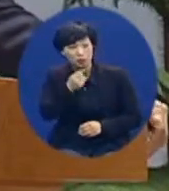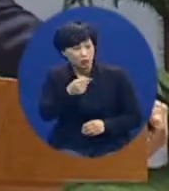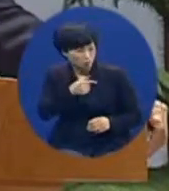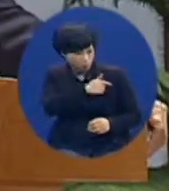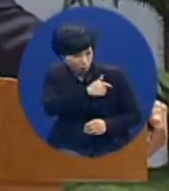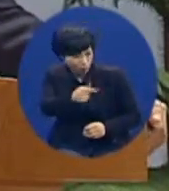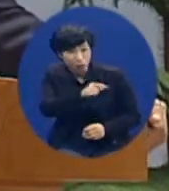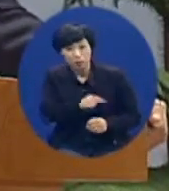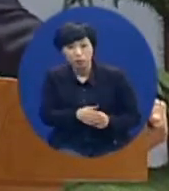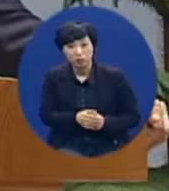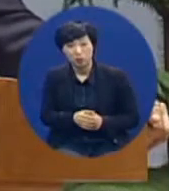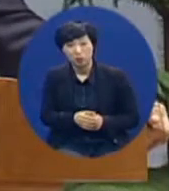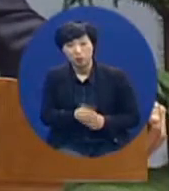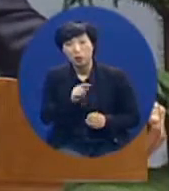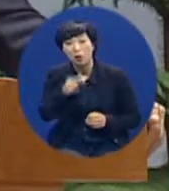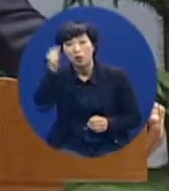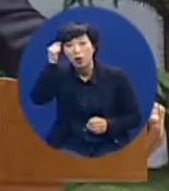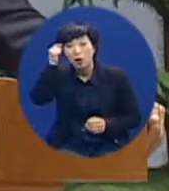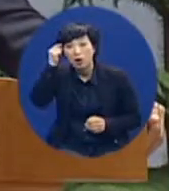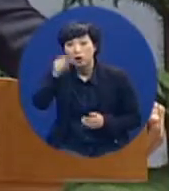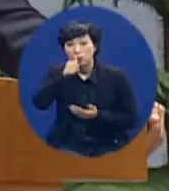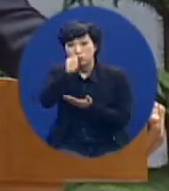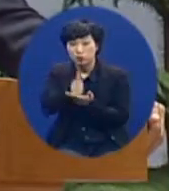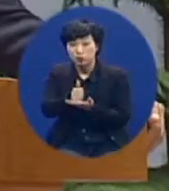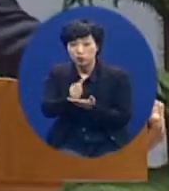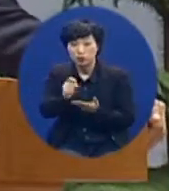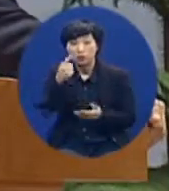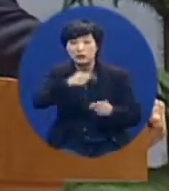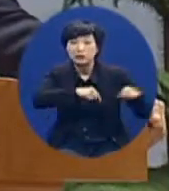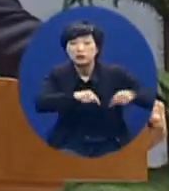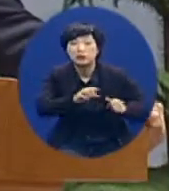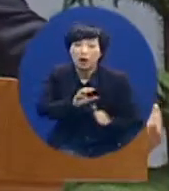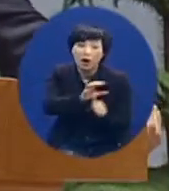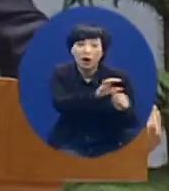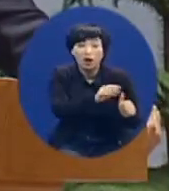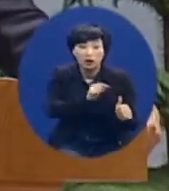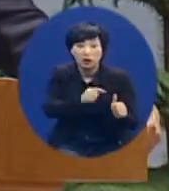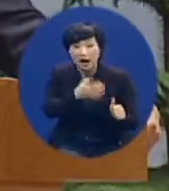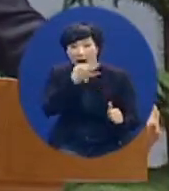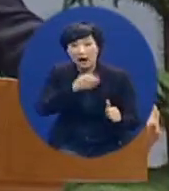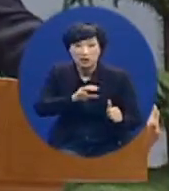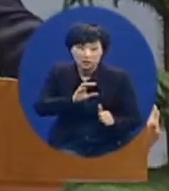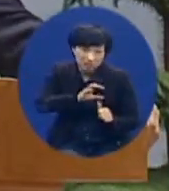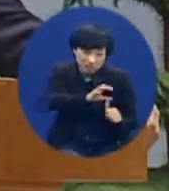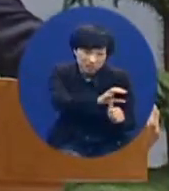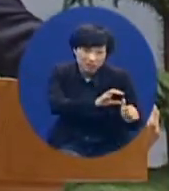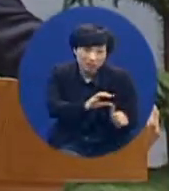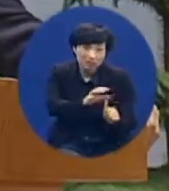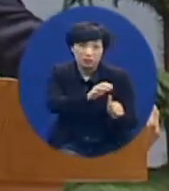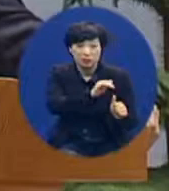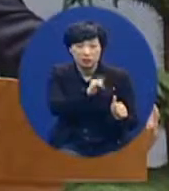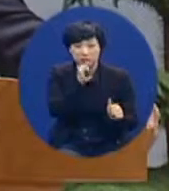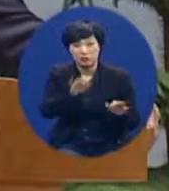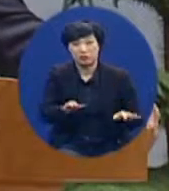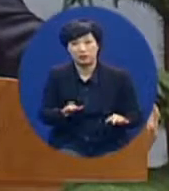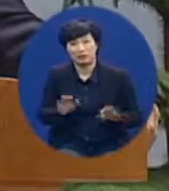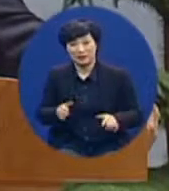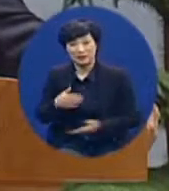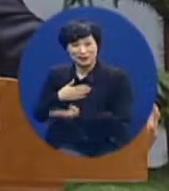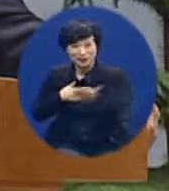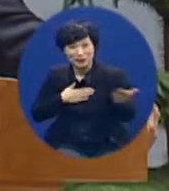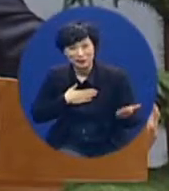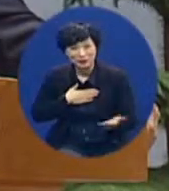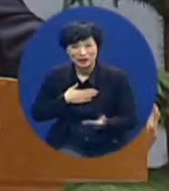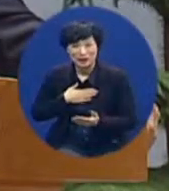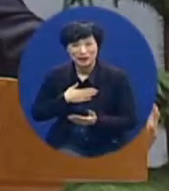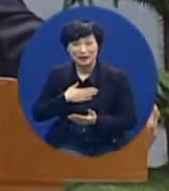a very important thing. They are ruled by the sinful nature. I'm not saying that